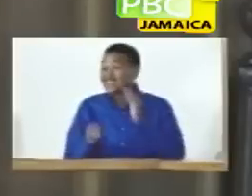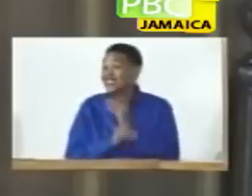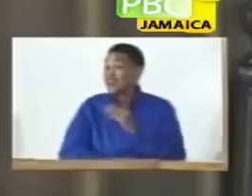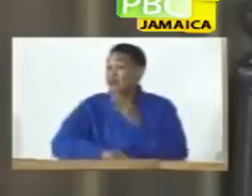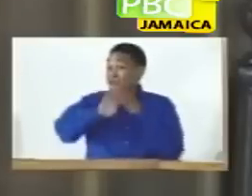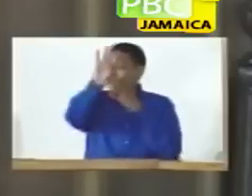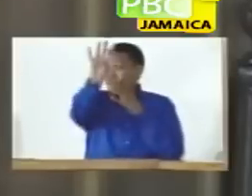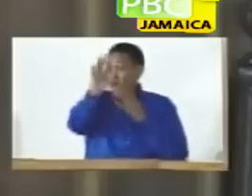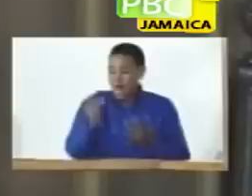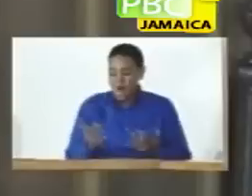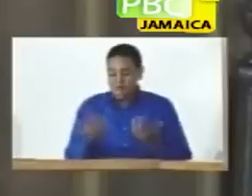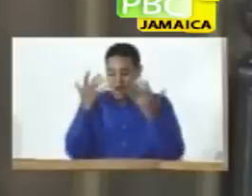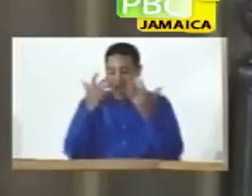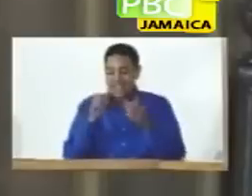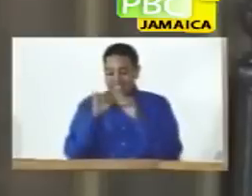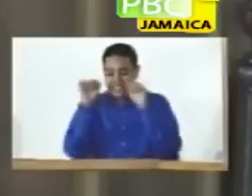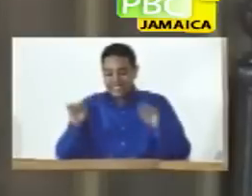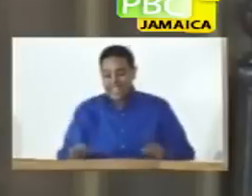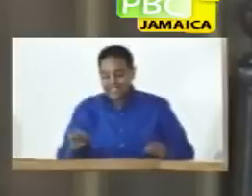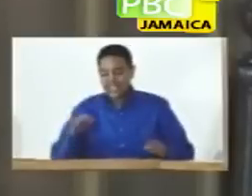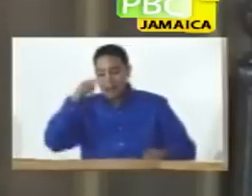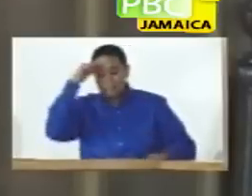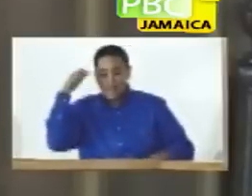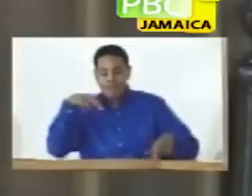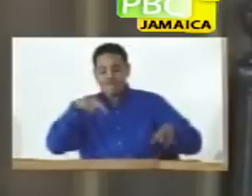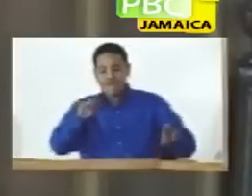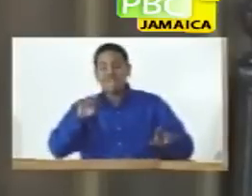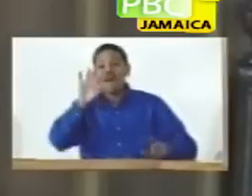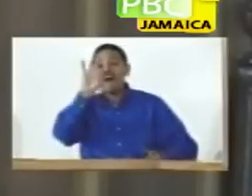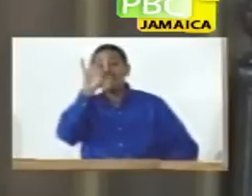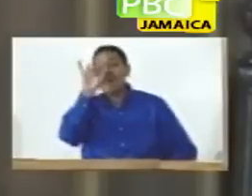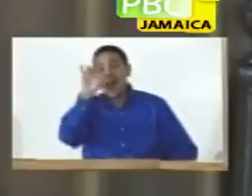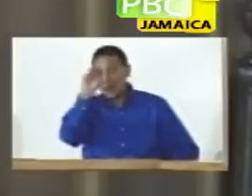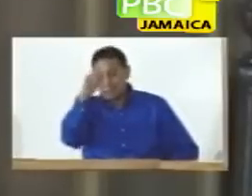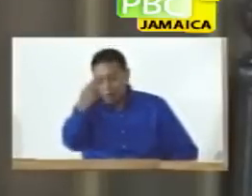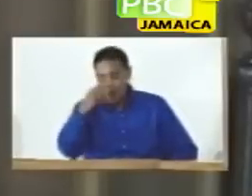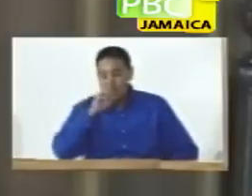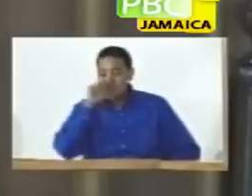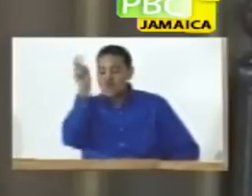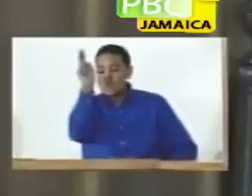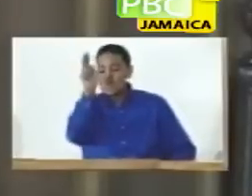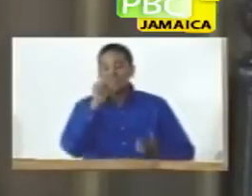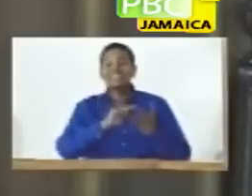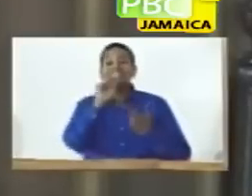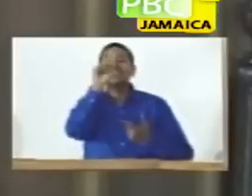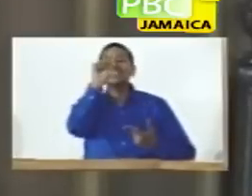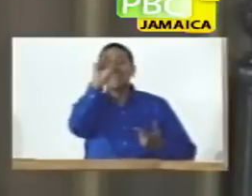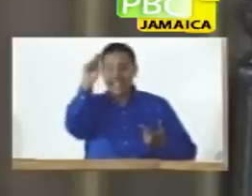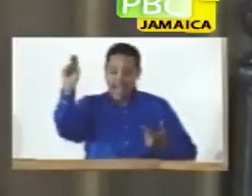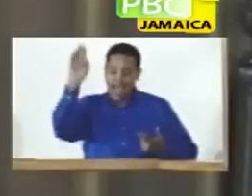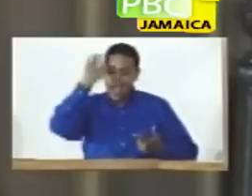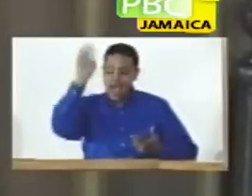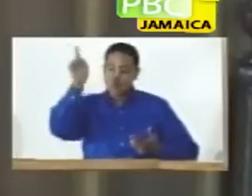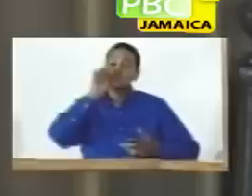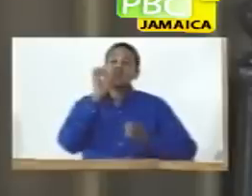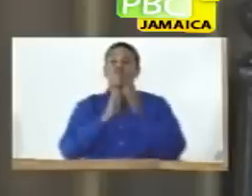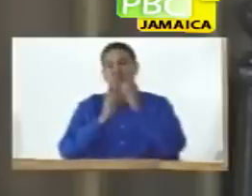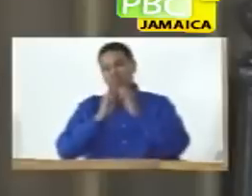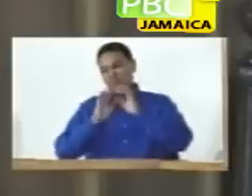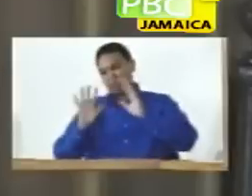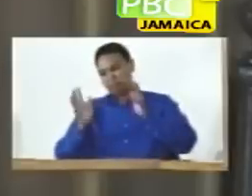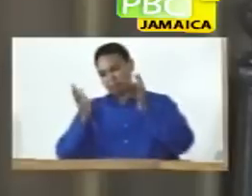Additionally, 4 fire stations, Black River, Falmouth, Ocheries, and St. Anne's Bay, will be